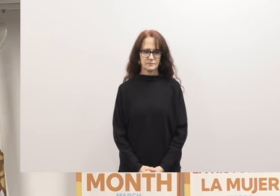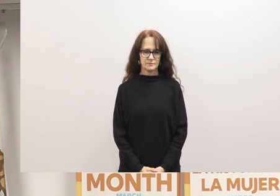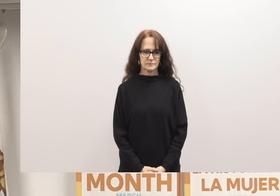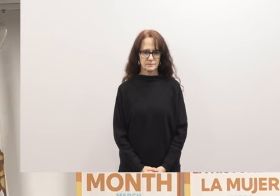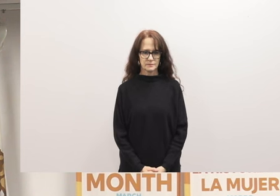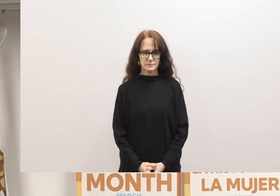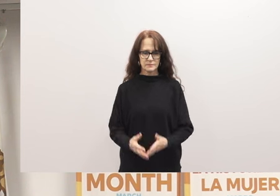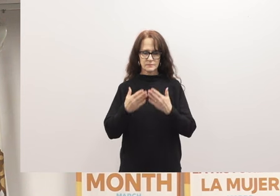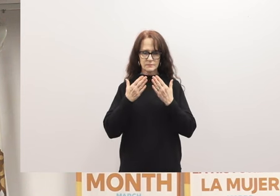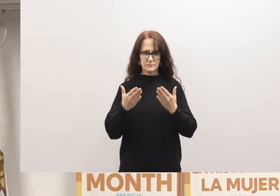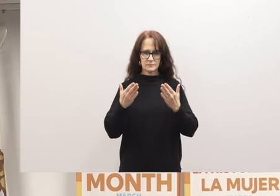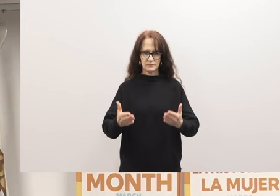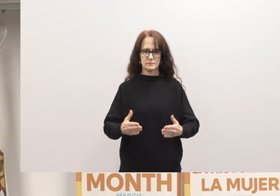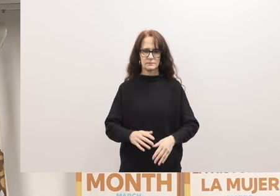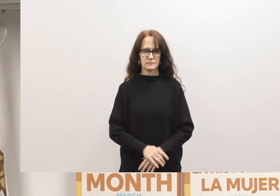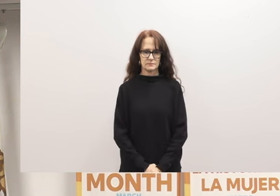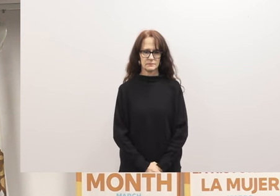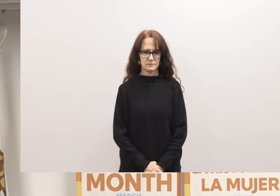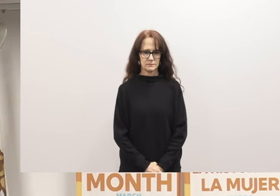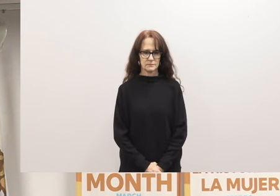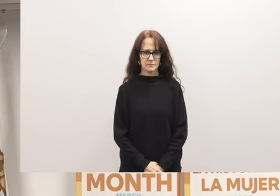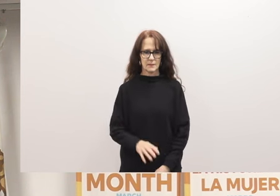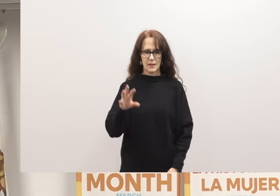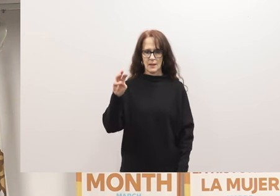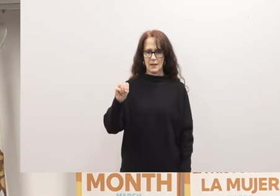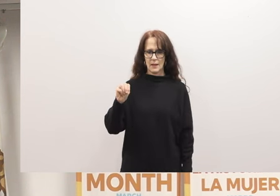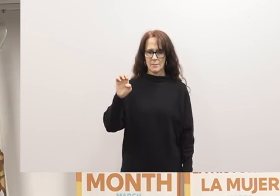Thank you. Next we have Megan.